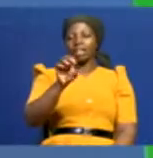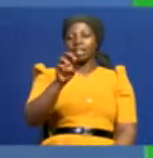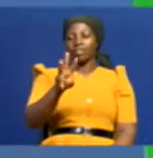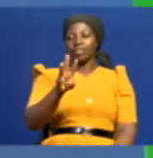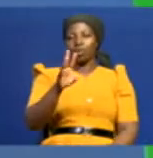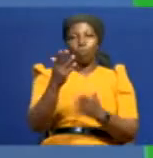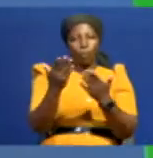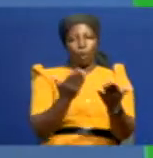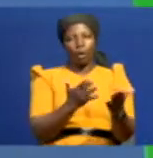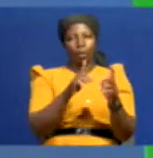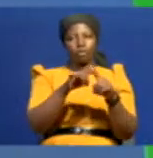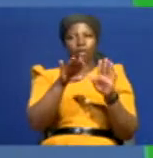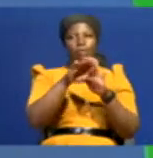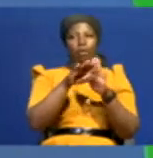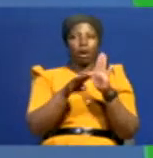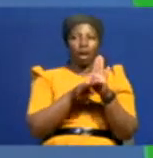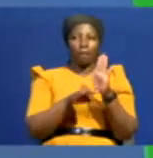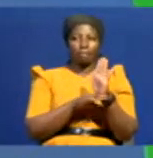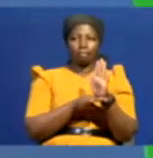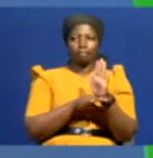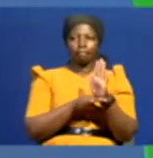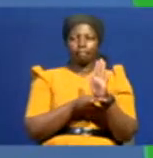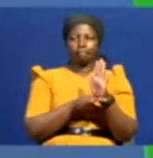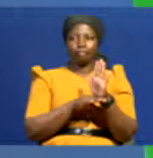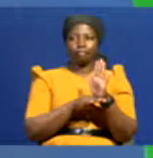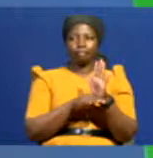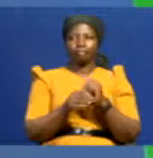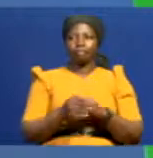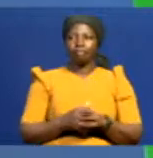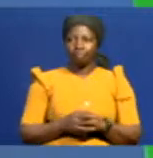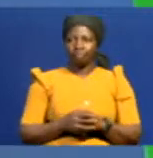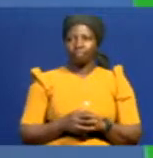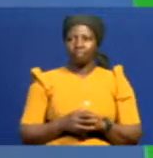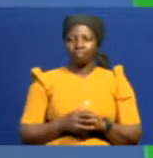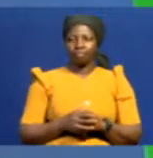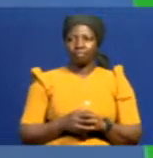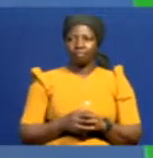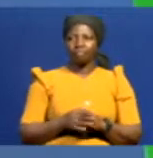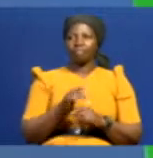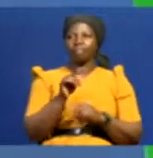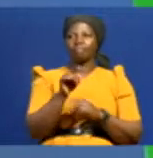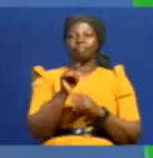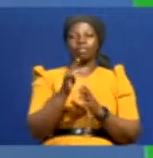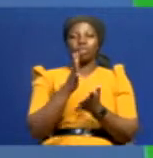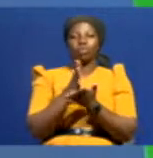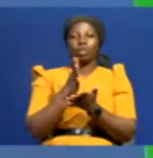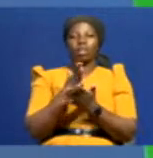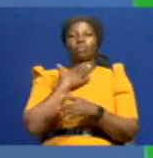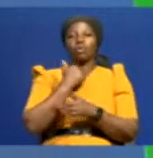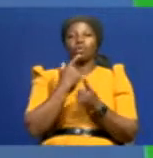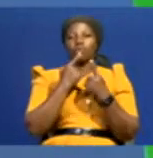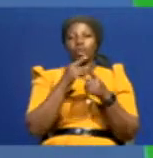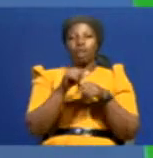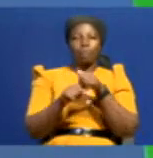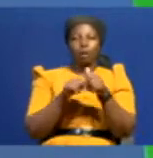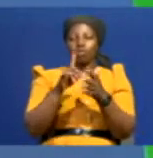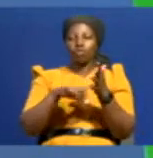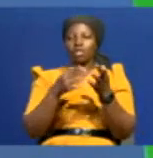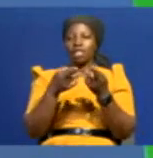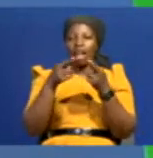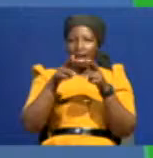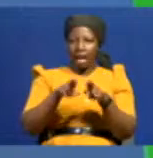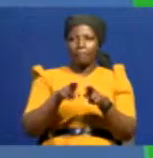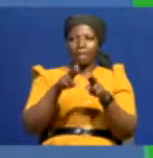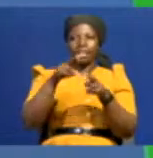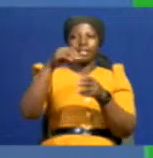program. Oh, thanks, Mary, for the invite. And you know, it's good for us at least to highlight what's happening